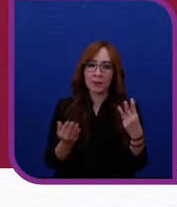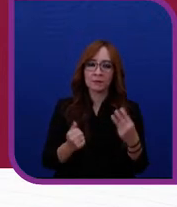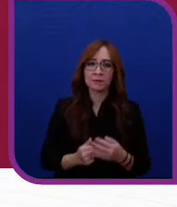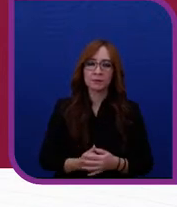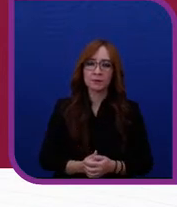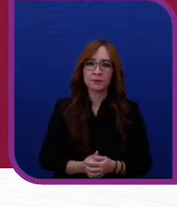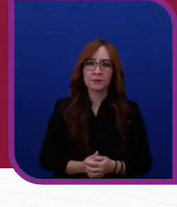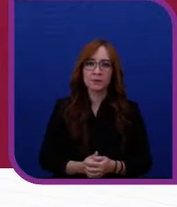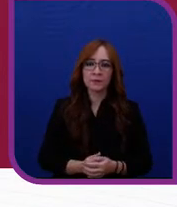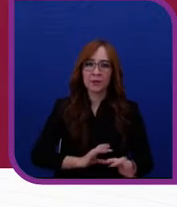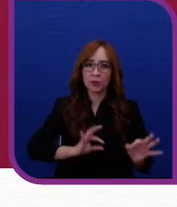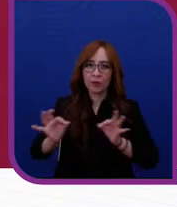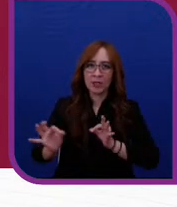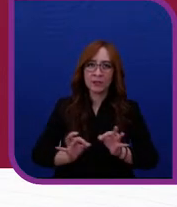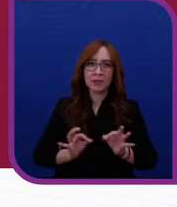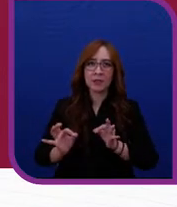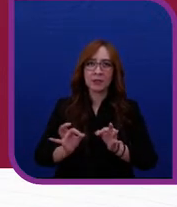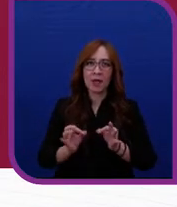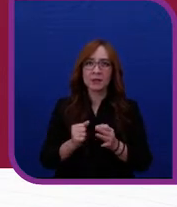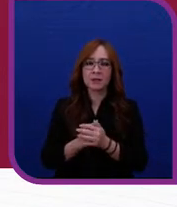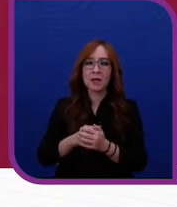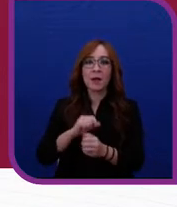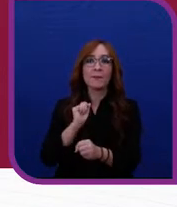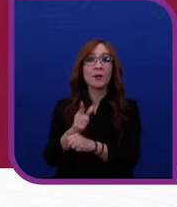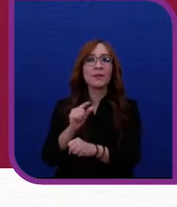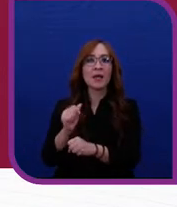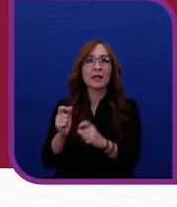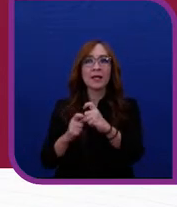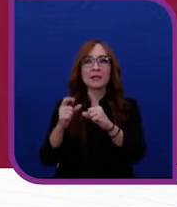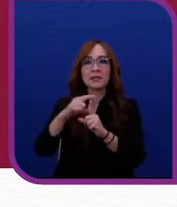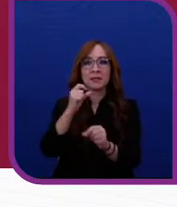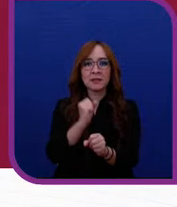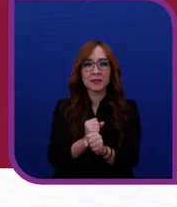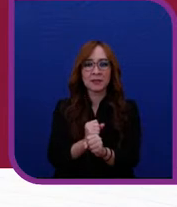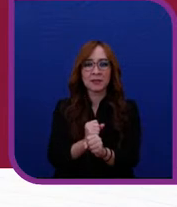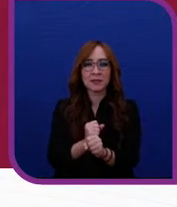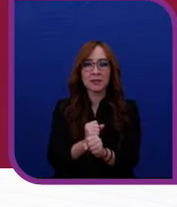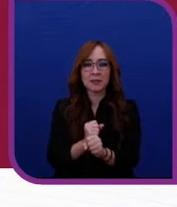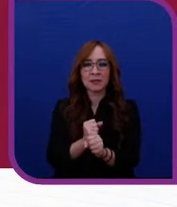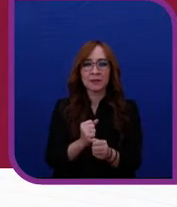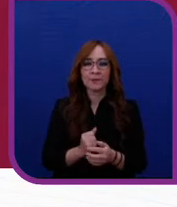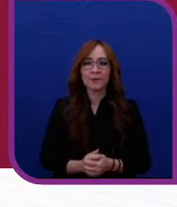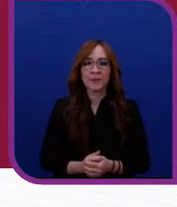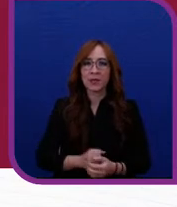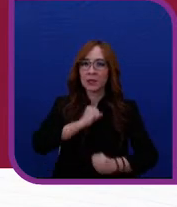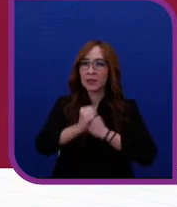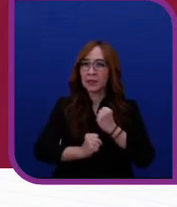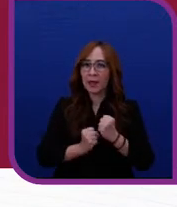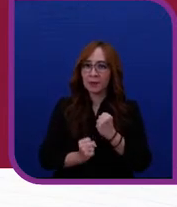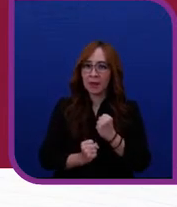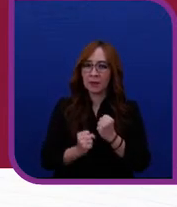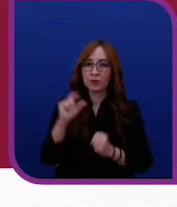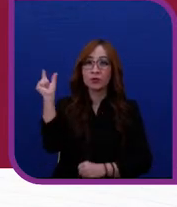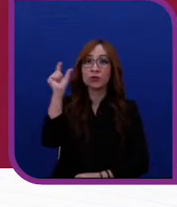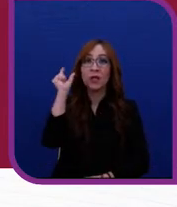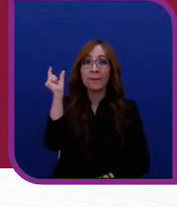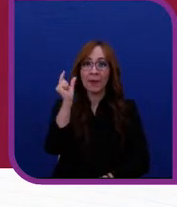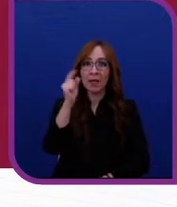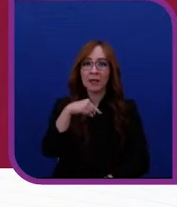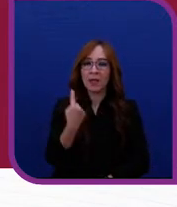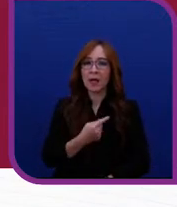facilities Which is The Scream your mind or korektif it is at the moment and also